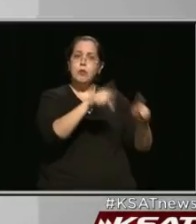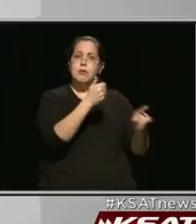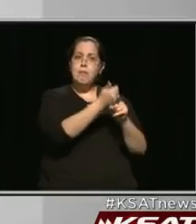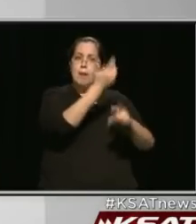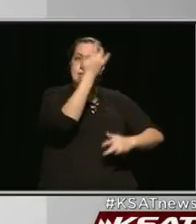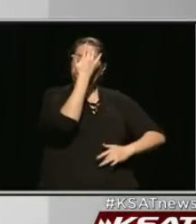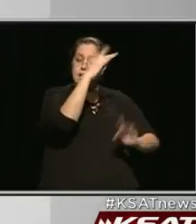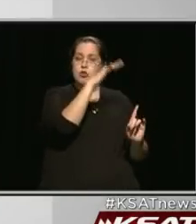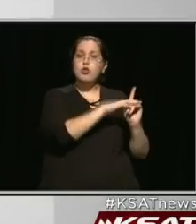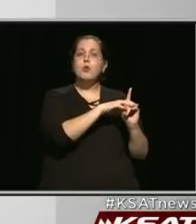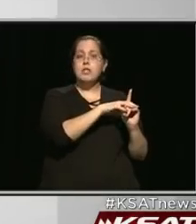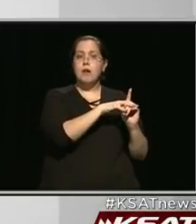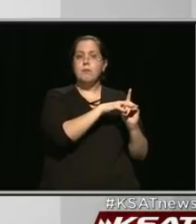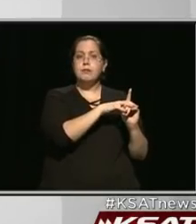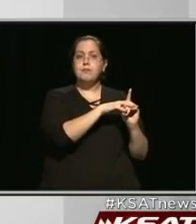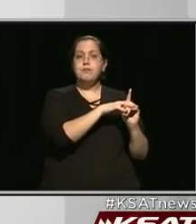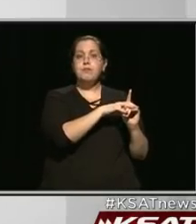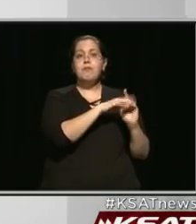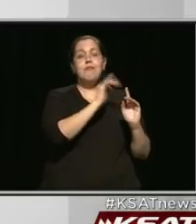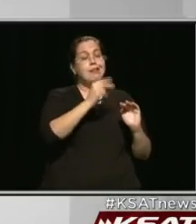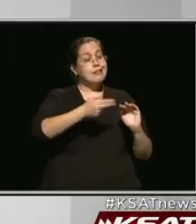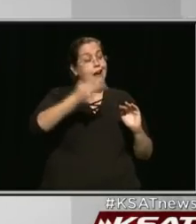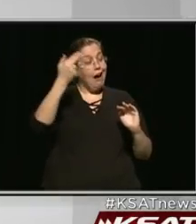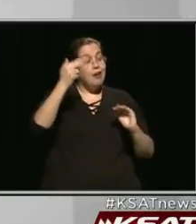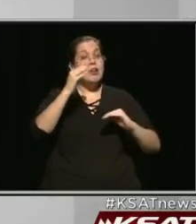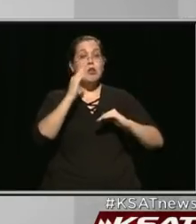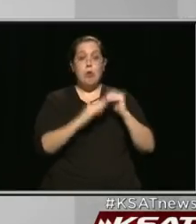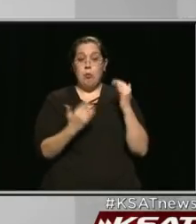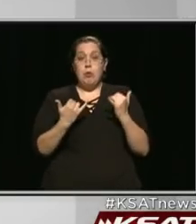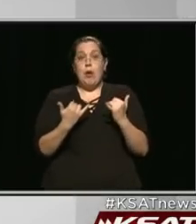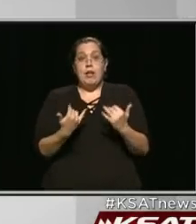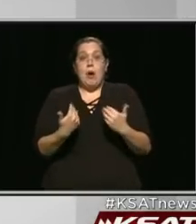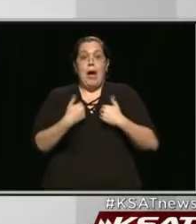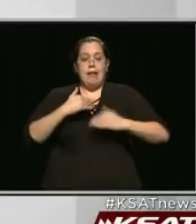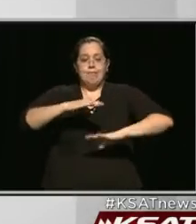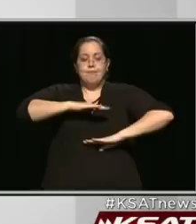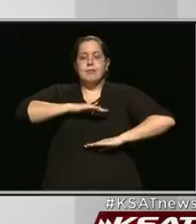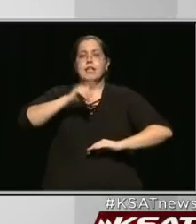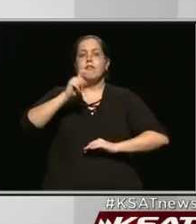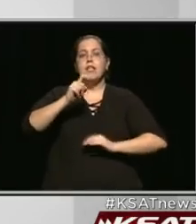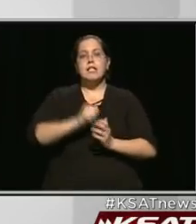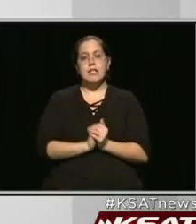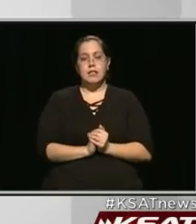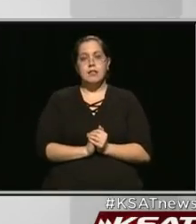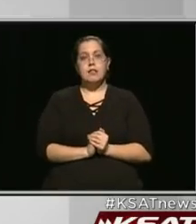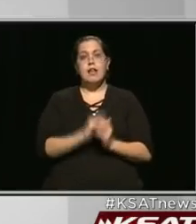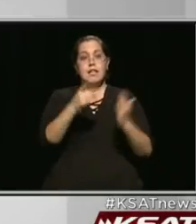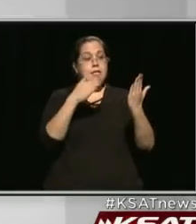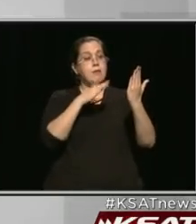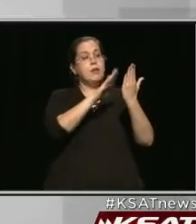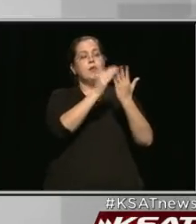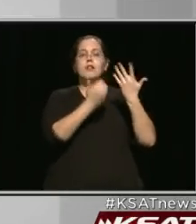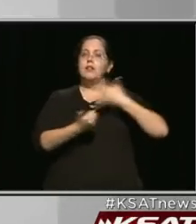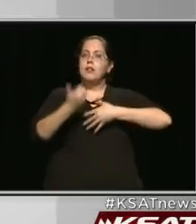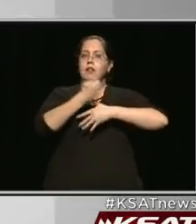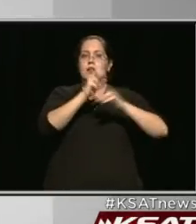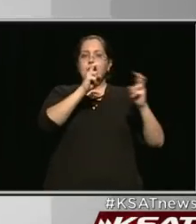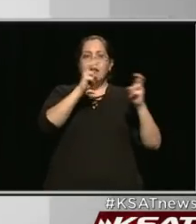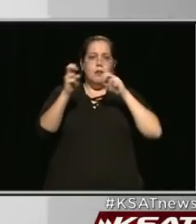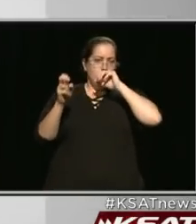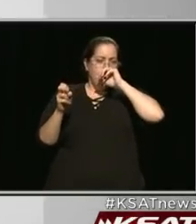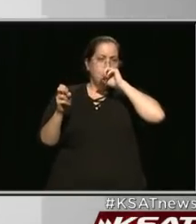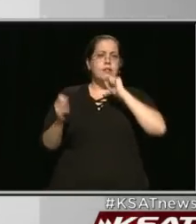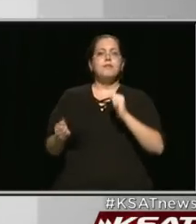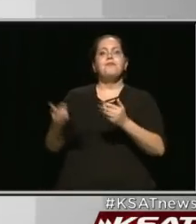that comes up in our community, is higher than what we are currently have to meet the need. This is being addressed as a priority issue to bring